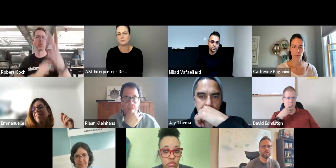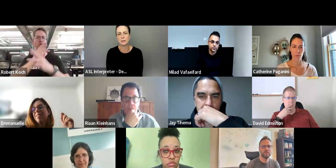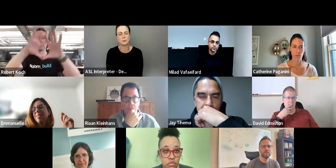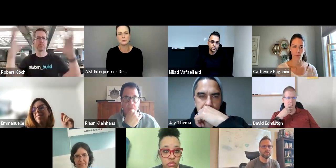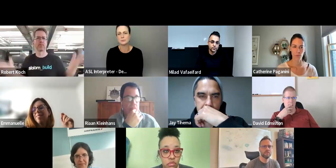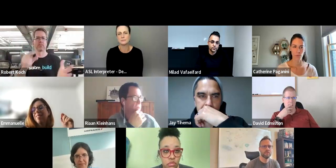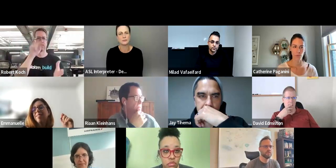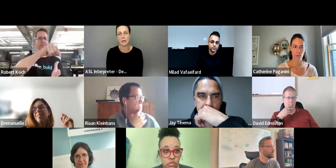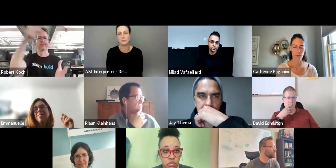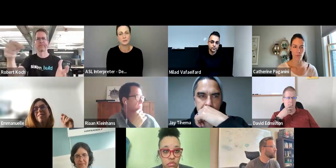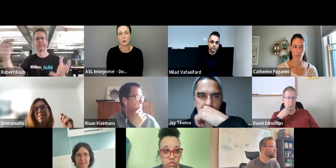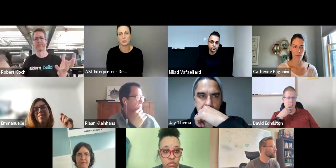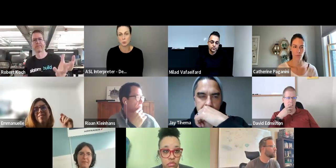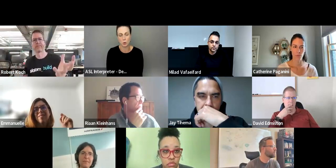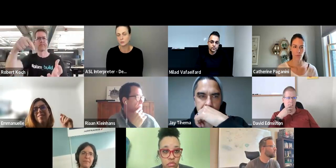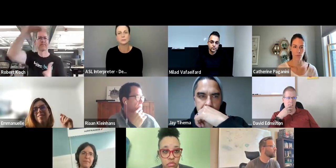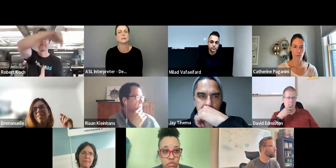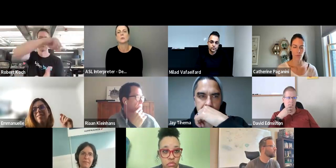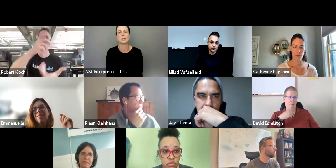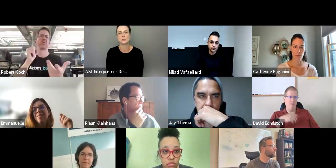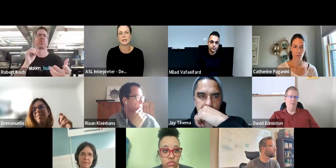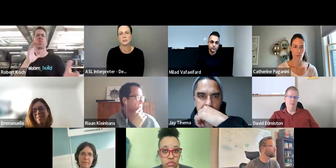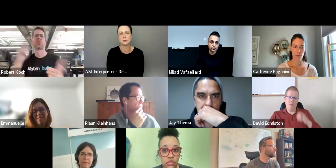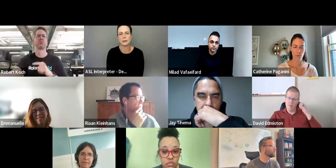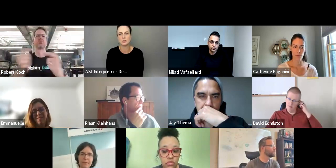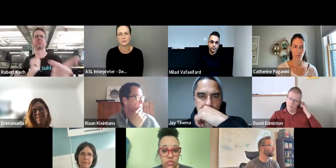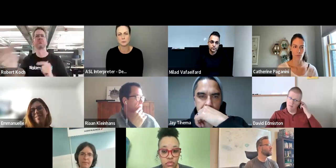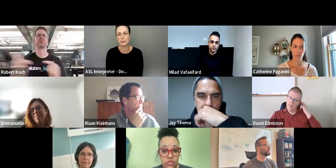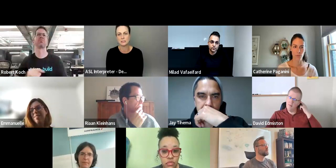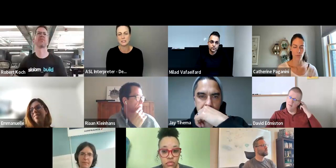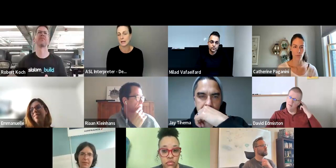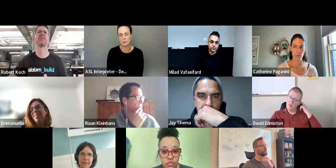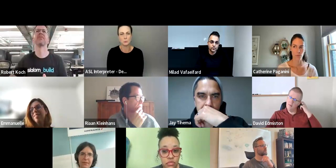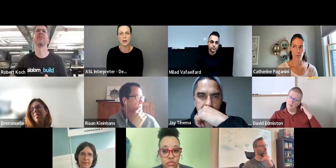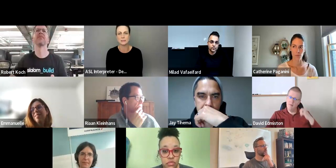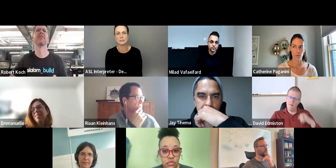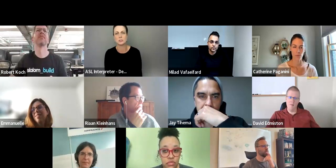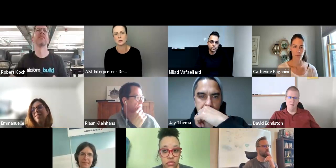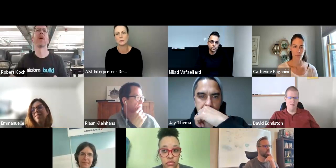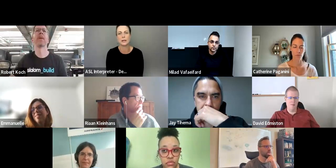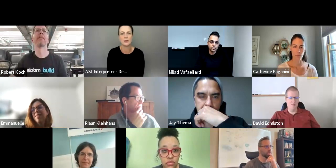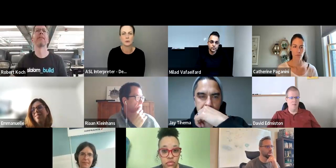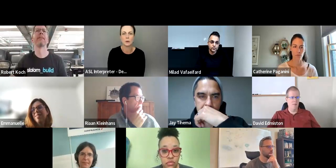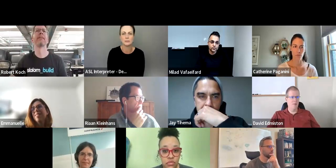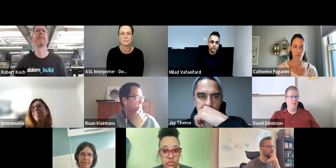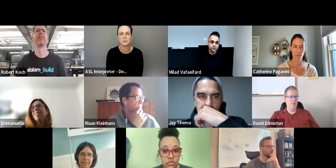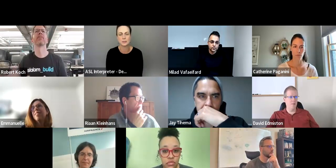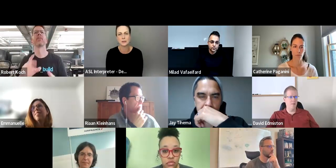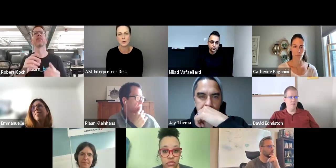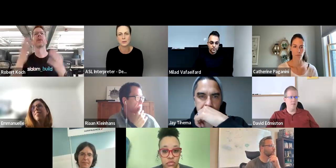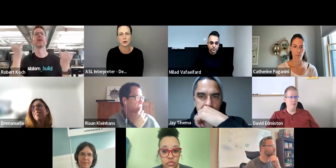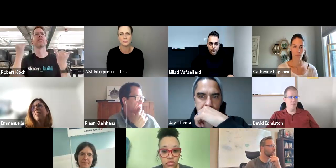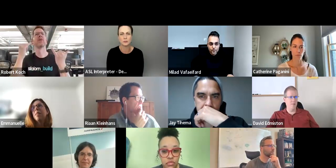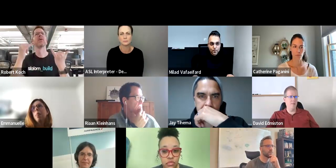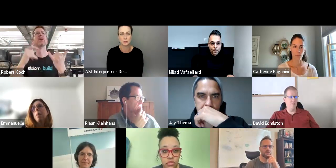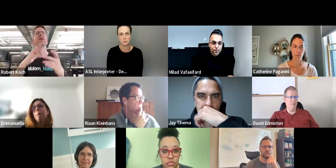accommodate people's in different parts of the world. We're going to try to shift a bit time zone wise to accommodate everyone, so it's